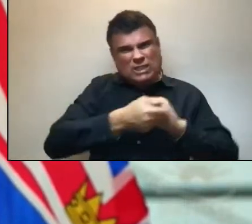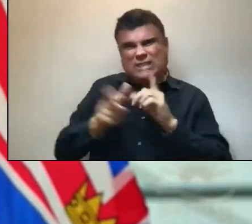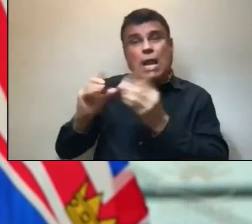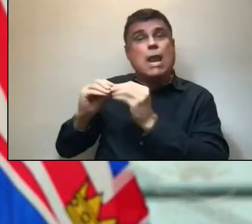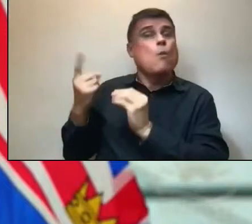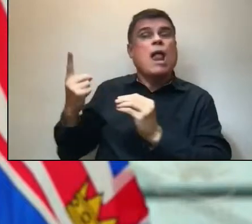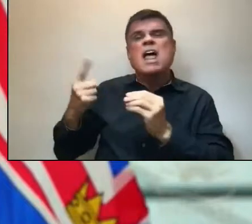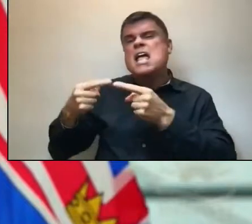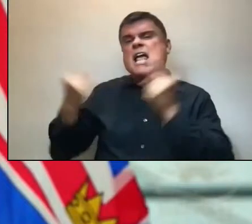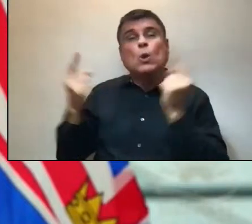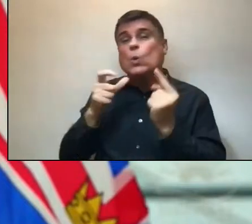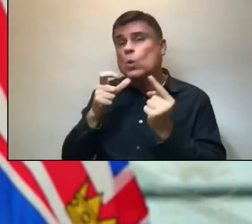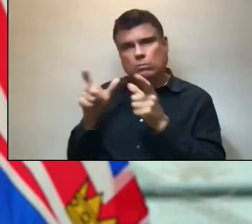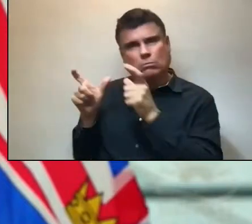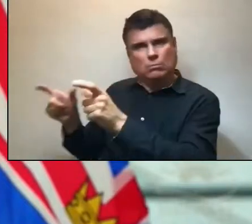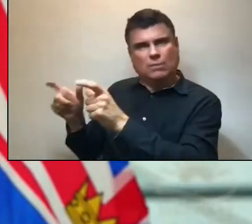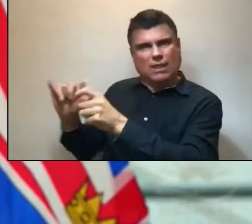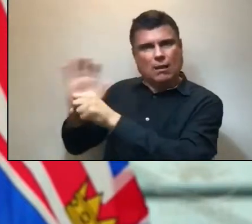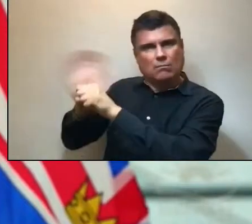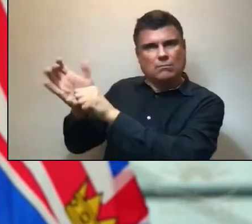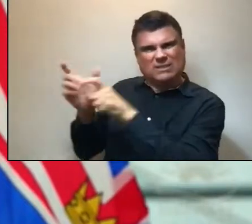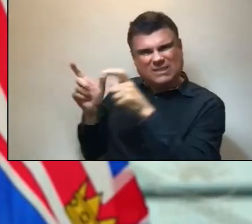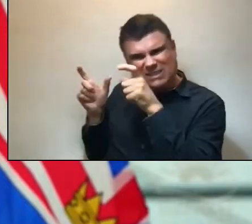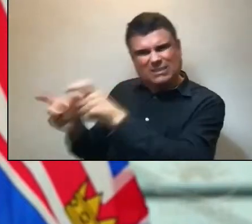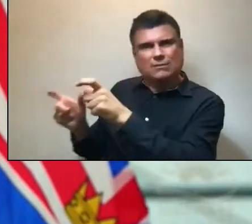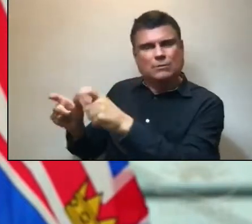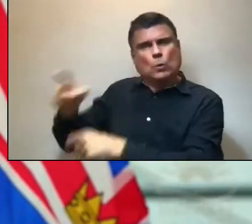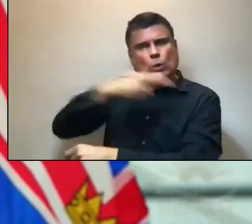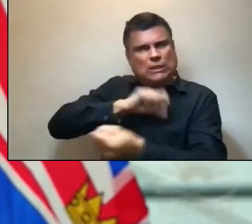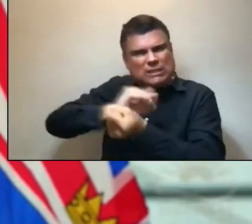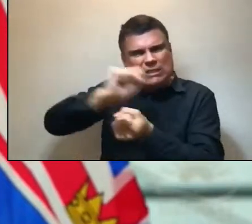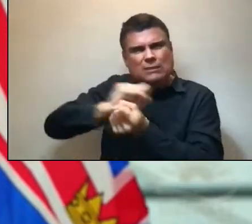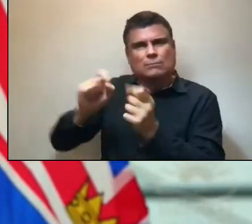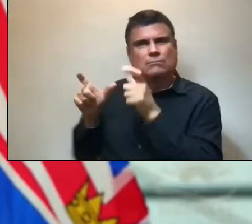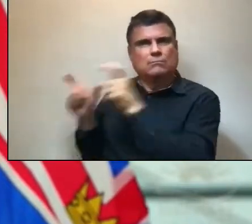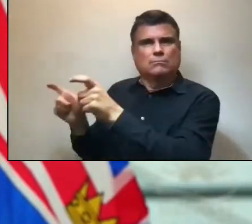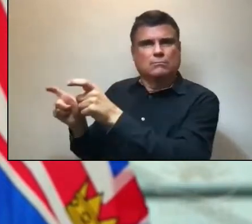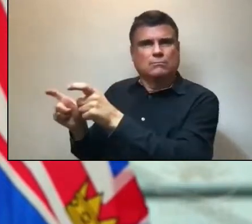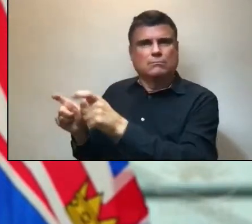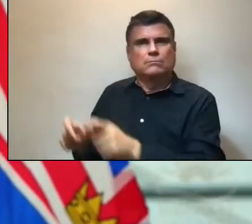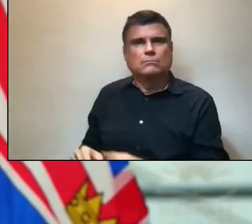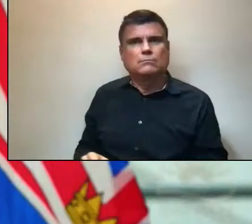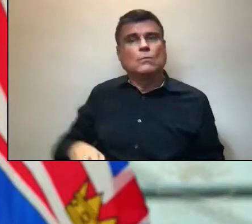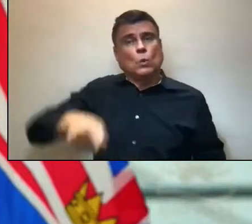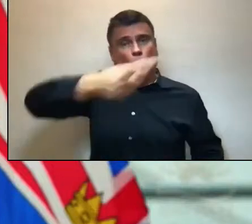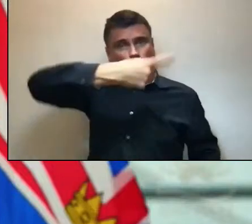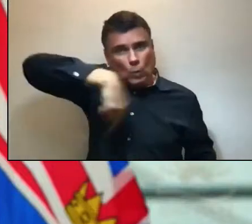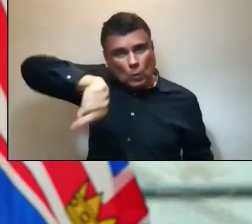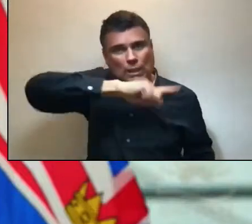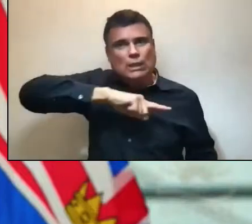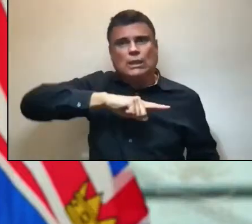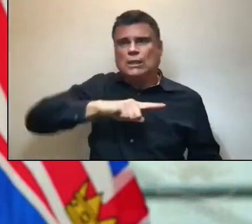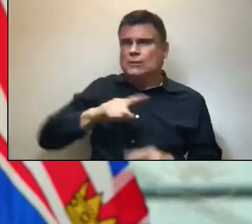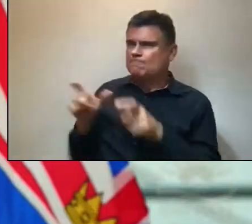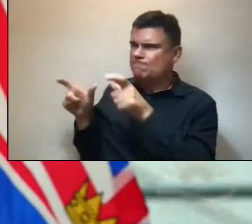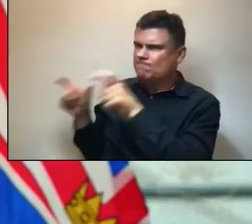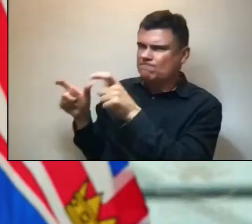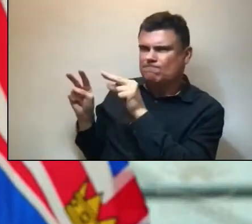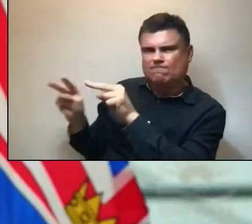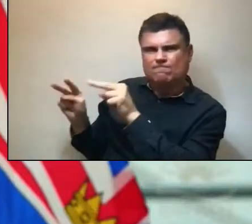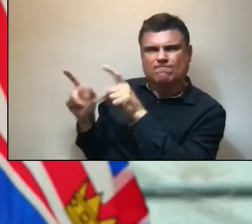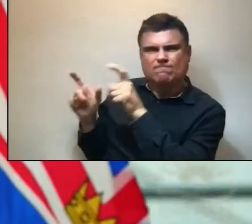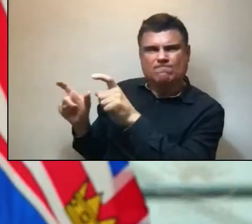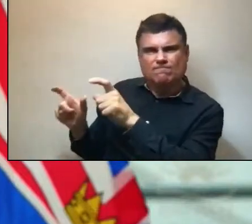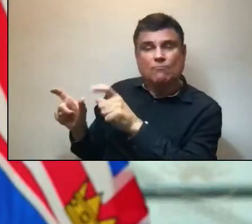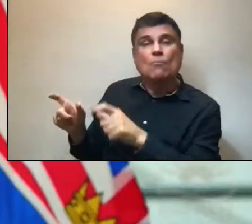has spread, how we've approached vaccines, and now boosters, is aligned with what others are doing across the country, but unique to the experience